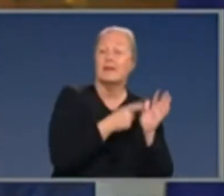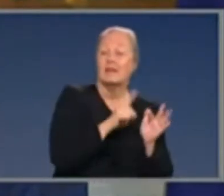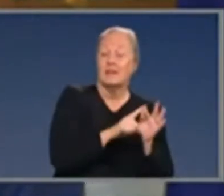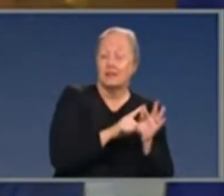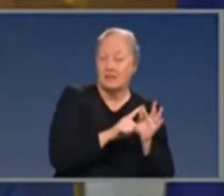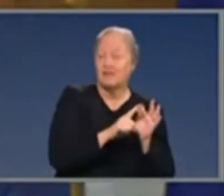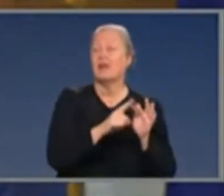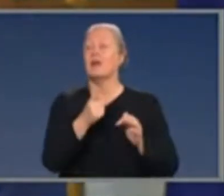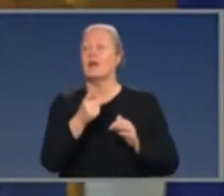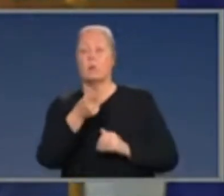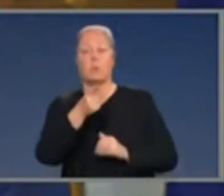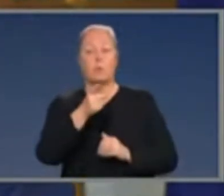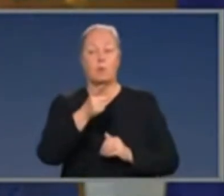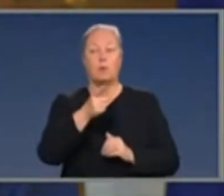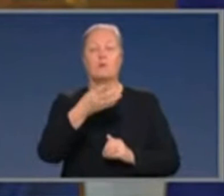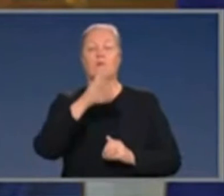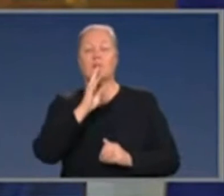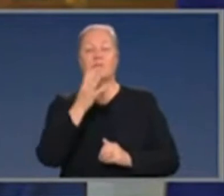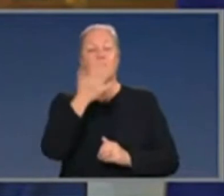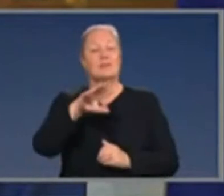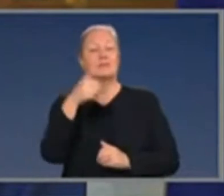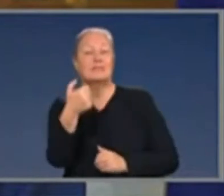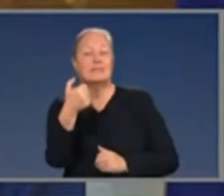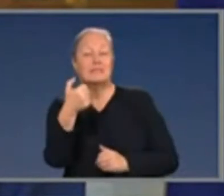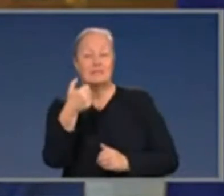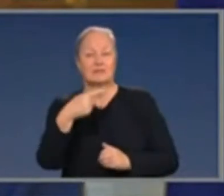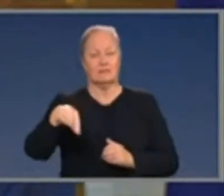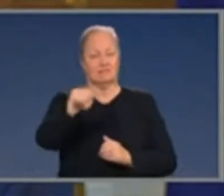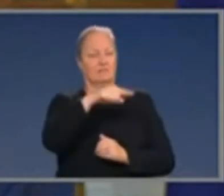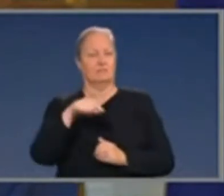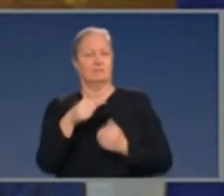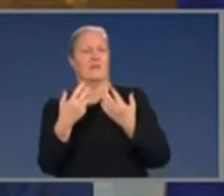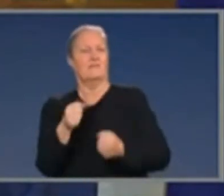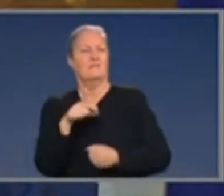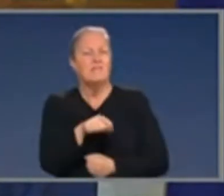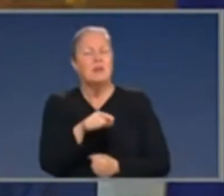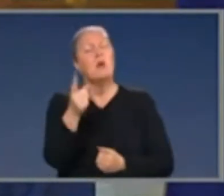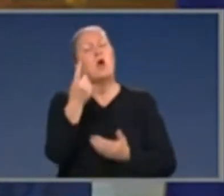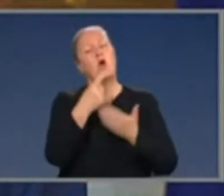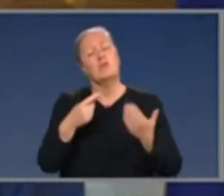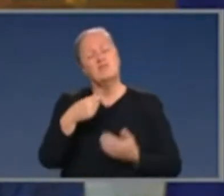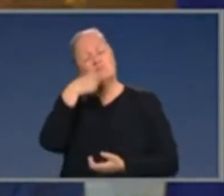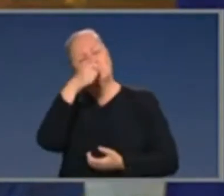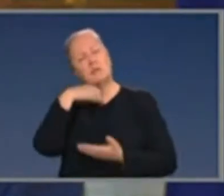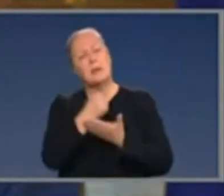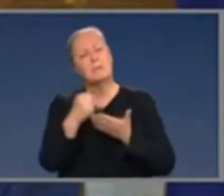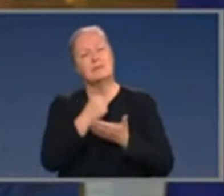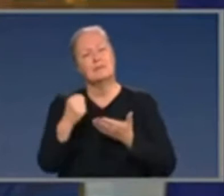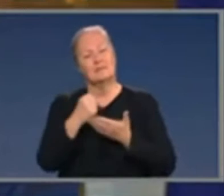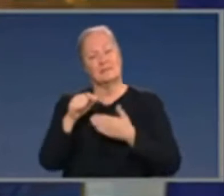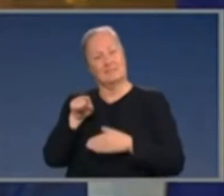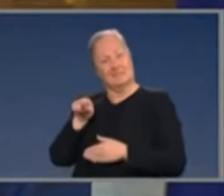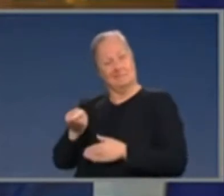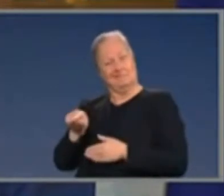456 residents who are now COVID positive. That's still a relatively small proportion of the cases in